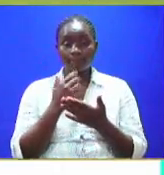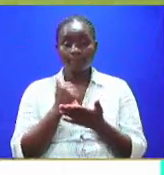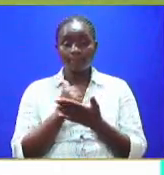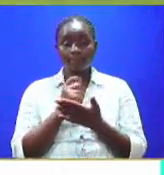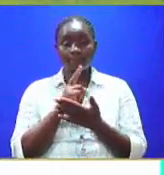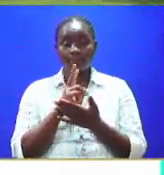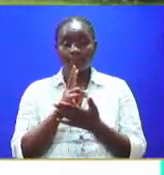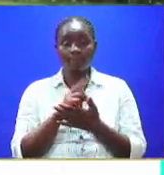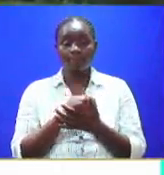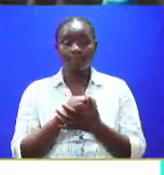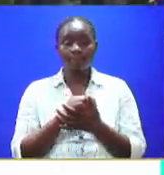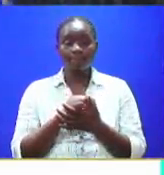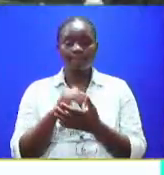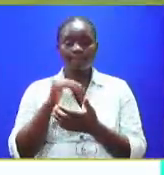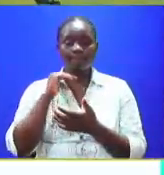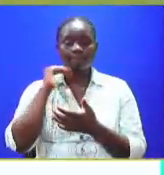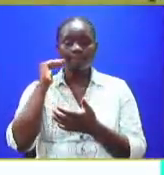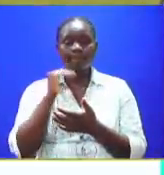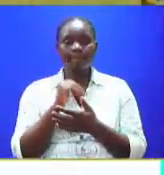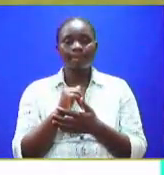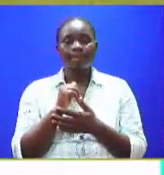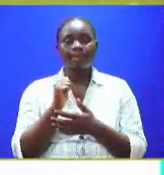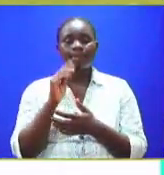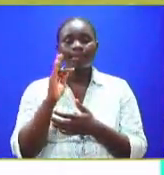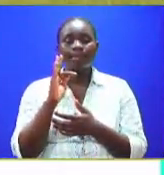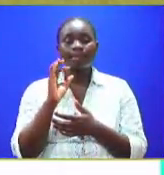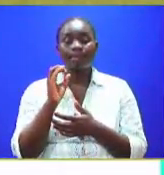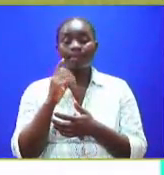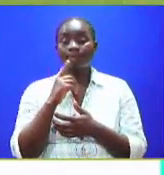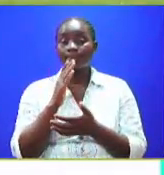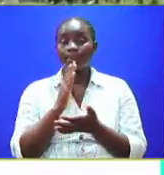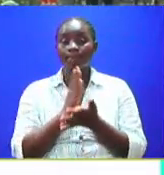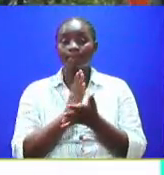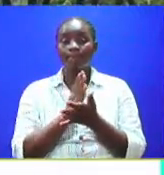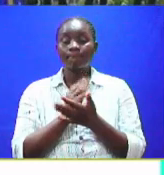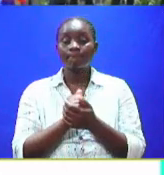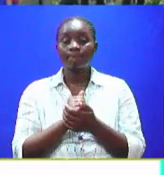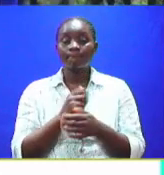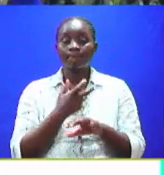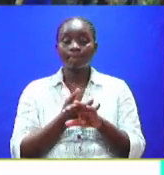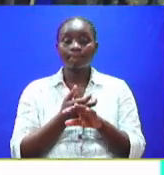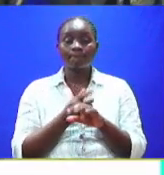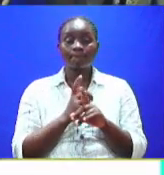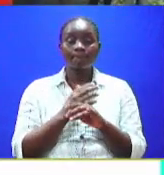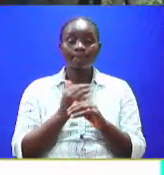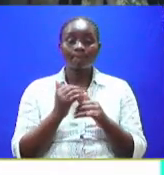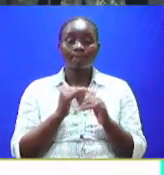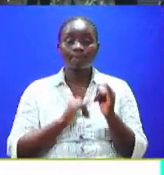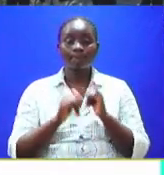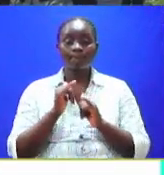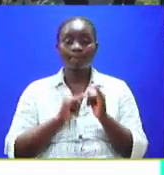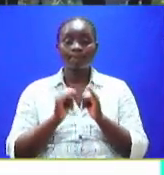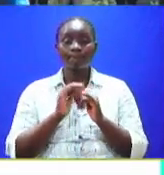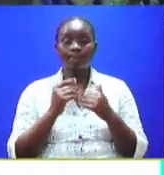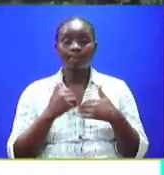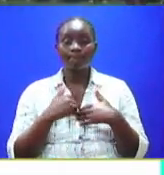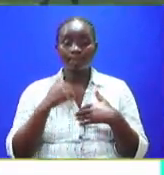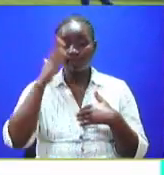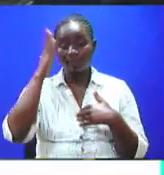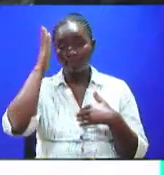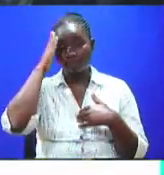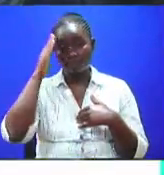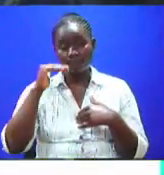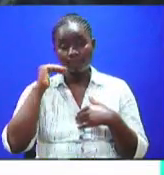kariyo mwanenewe timu ya Enchor FC nigaene kiabu na nekiminono kia dengege tindi kurendava kusaribaye ni gababu atobo manyi wekerengo kegoro